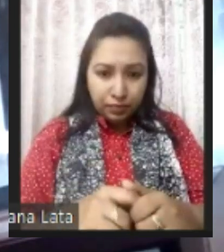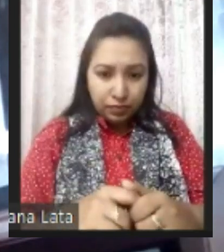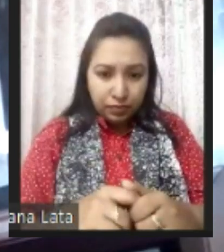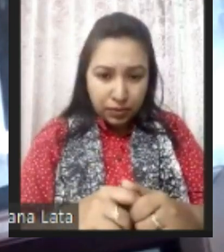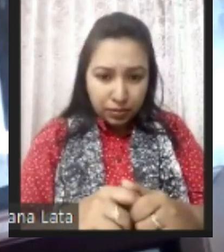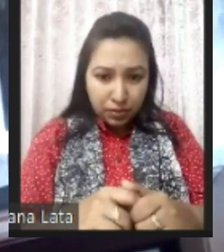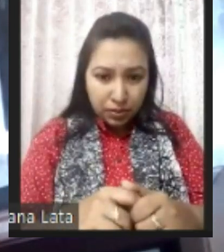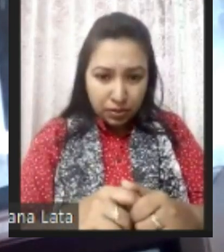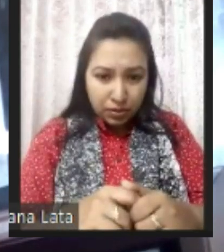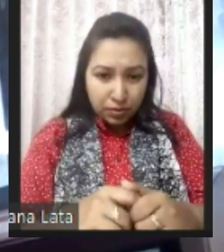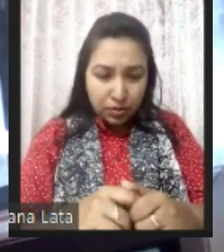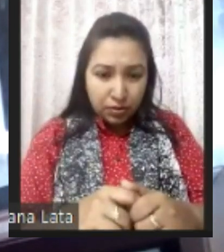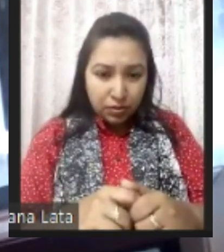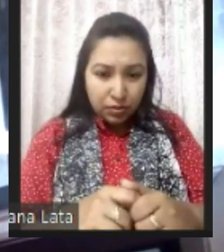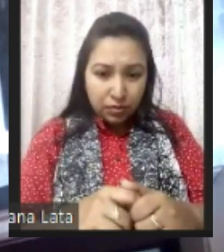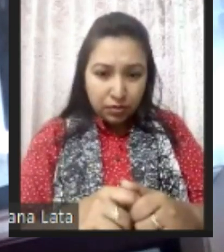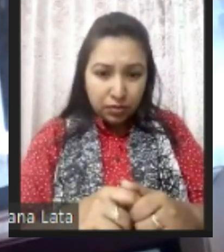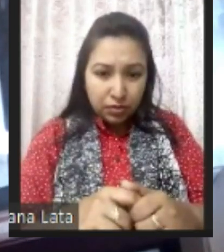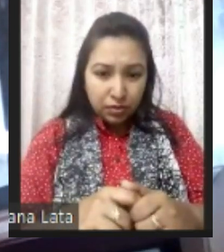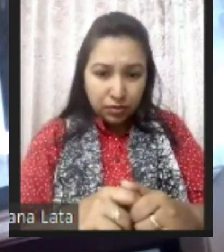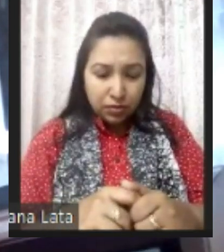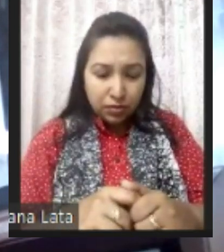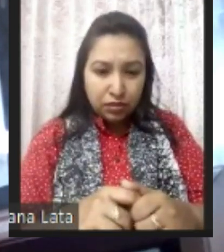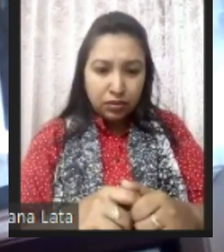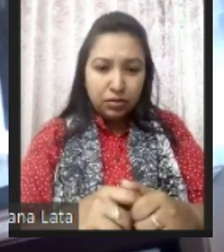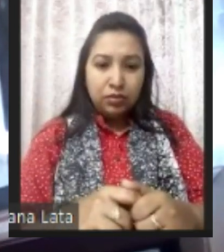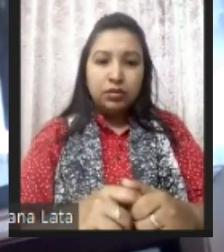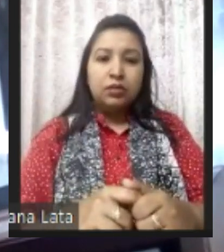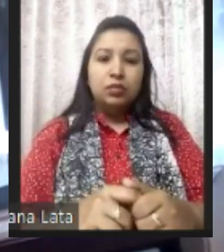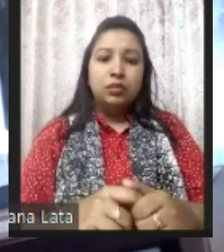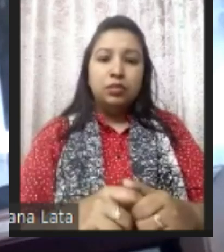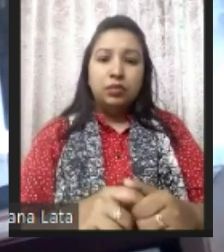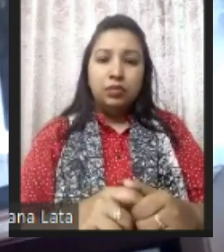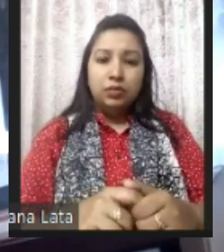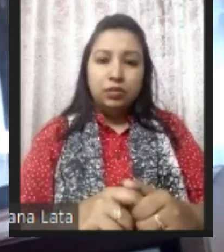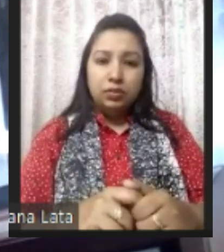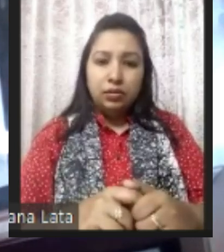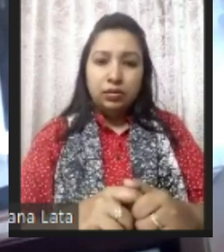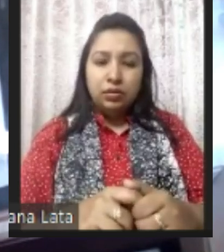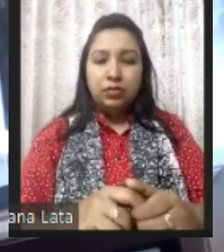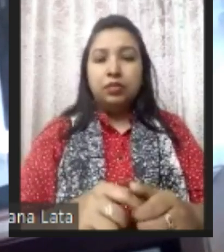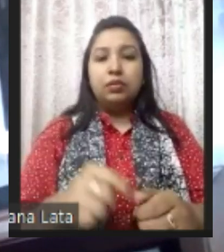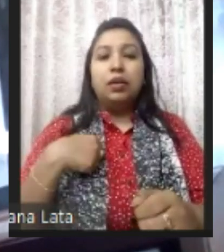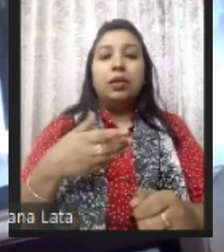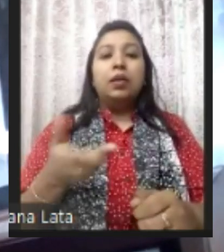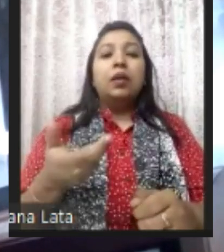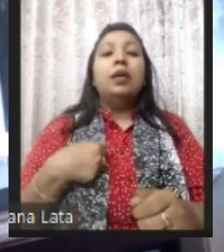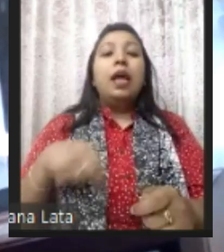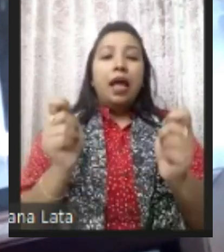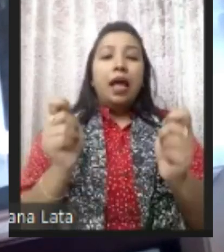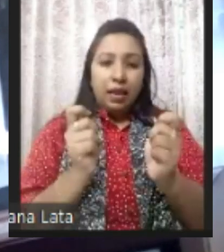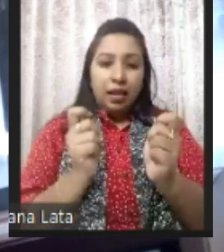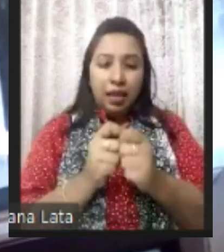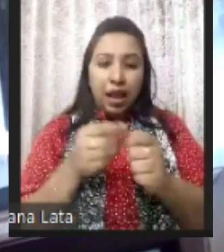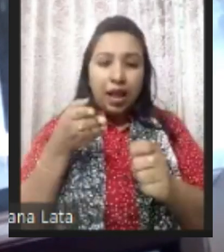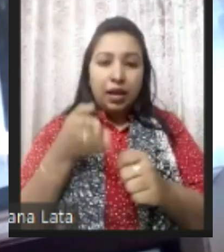in SCC exam than the boys. So Bangladesh has almost quite revolution in that regard. And how did that happen?